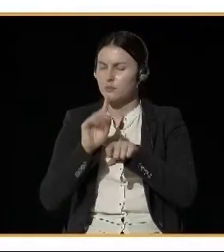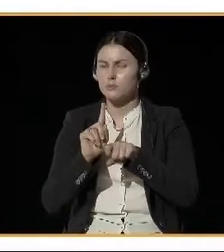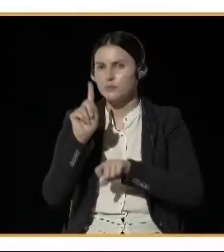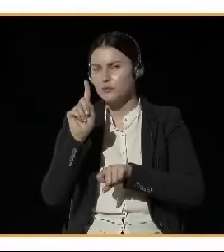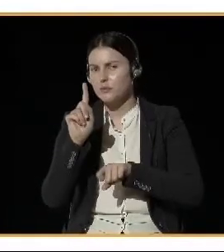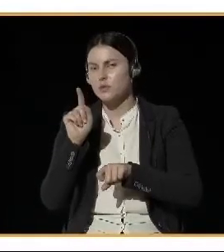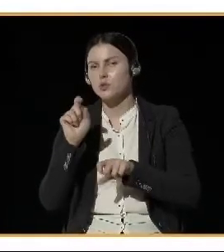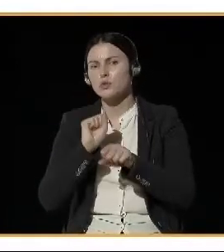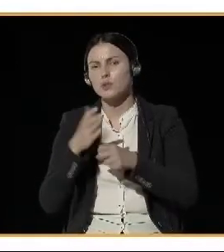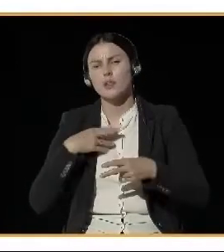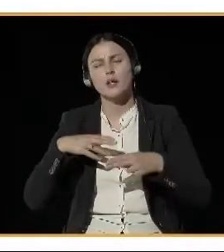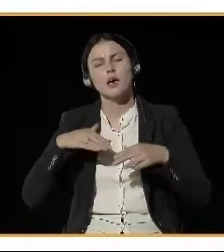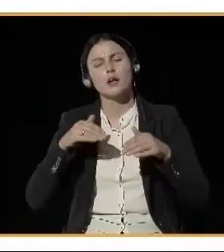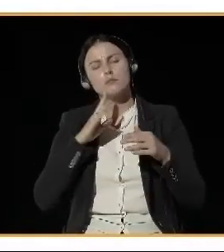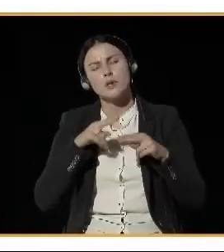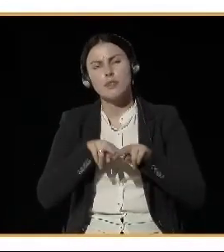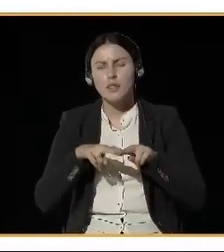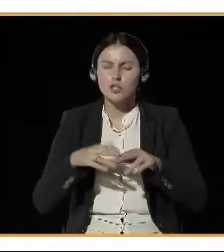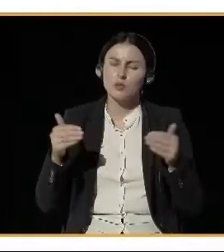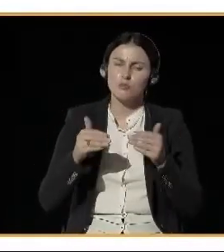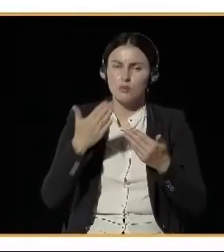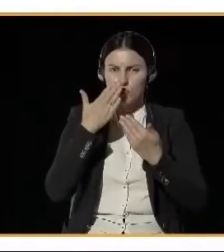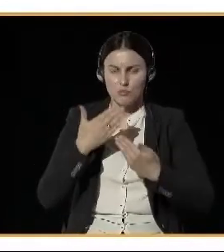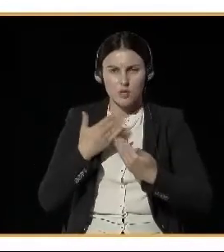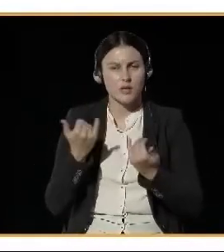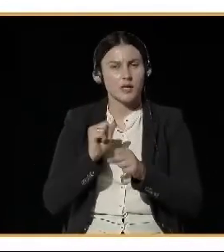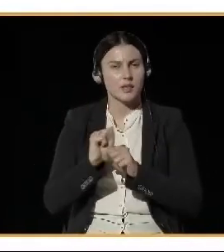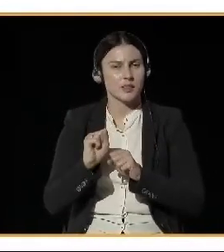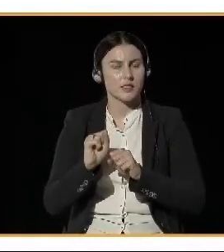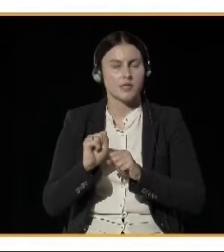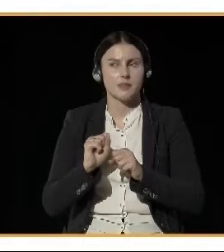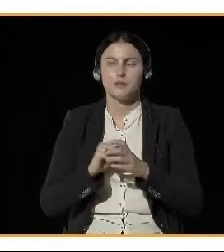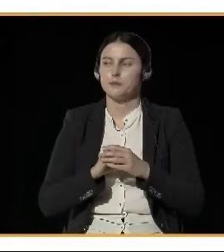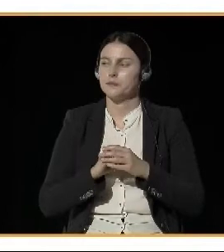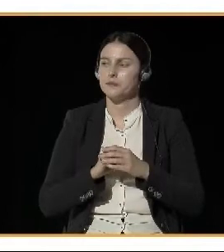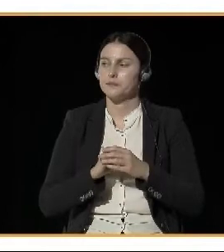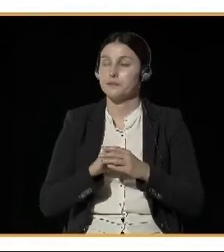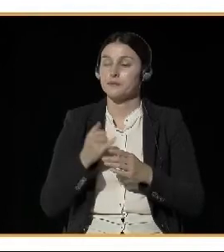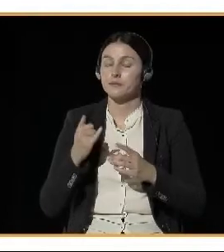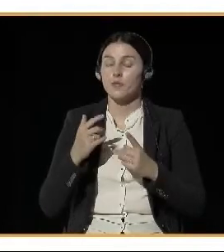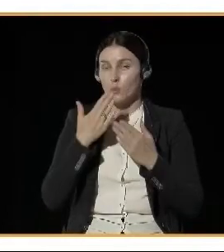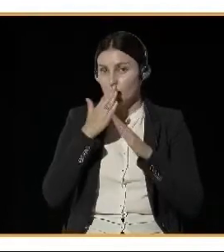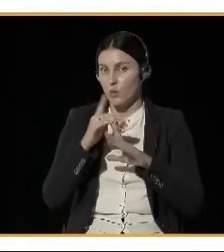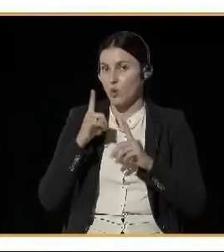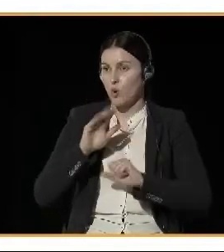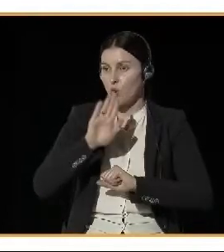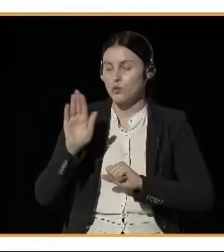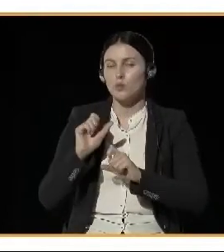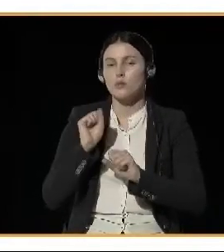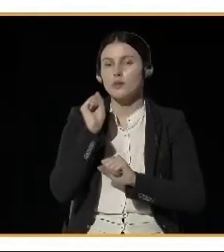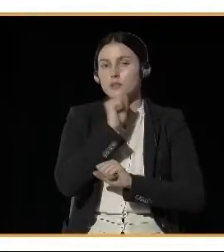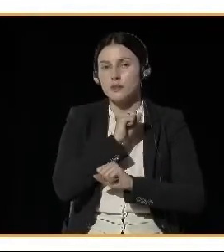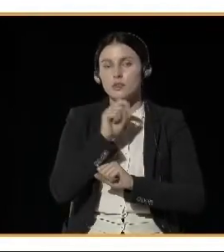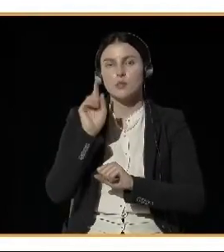untapped potential of older people for active and healthy aging across the European countries. It measures the level to which